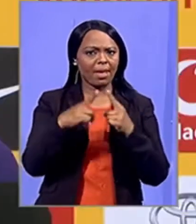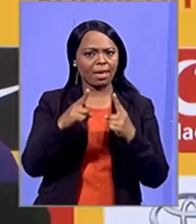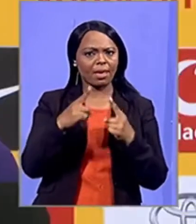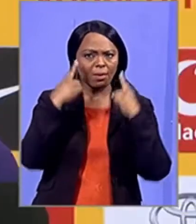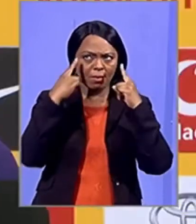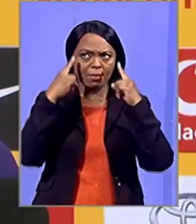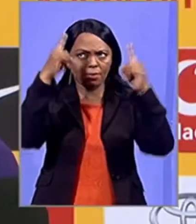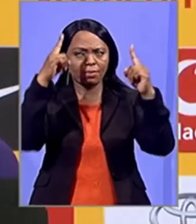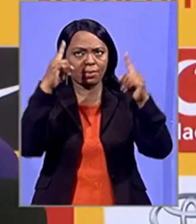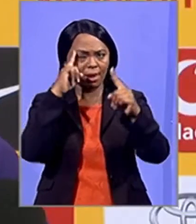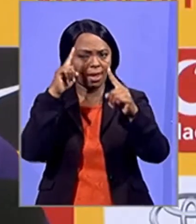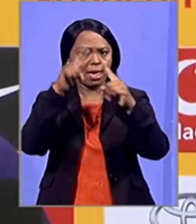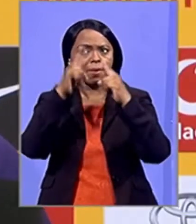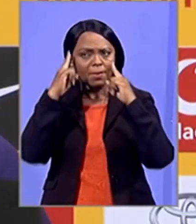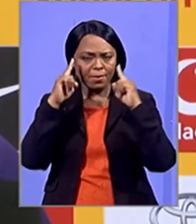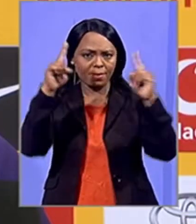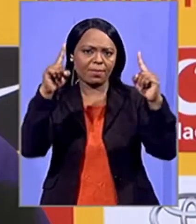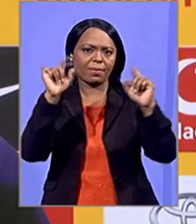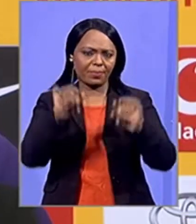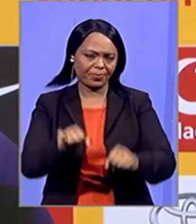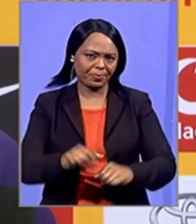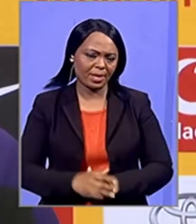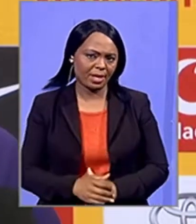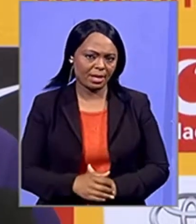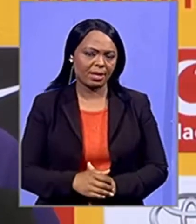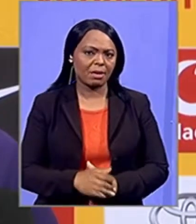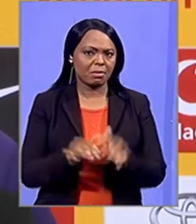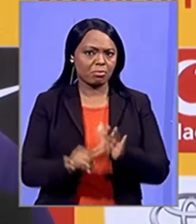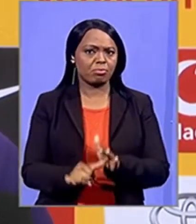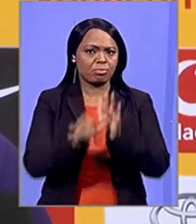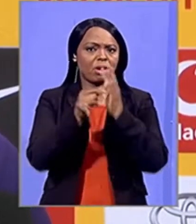it's very, very key for us to have,